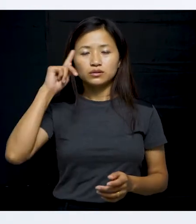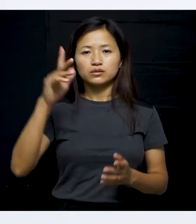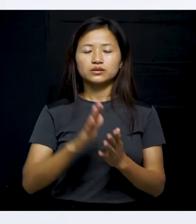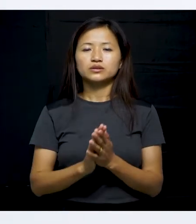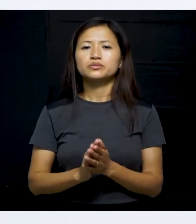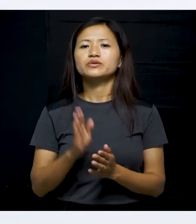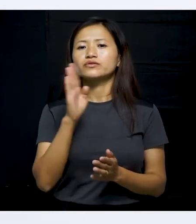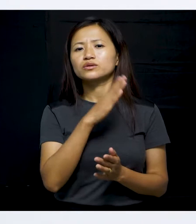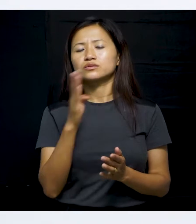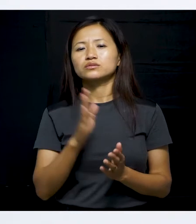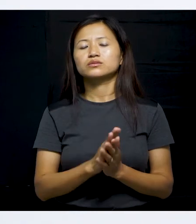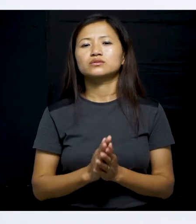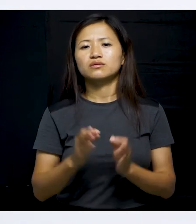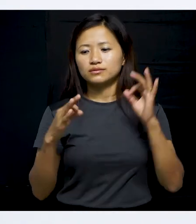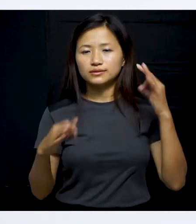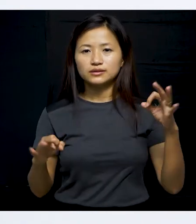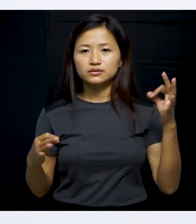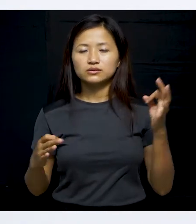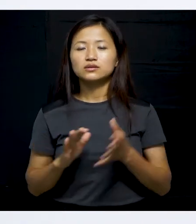folk songs, it could be